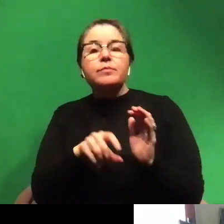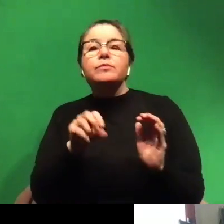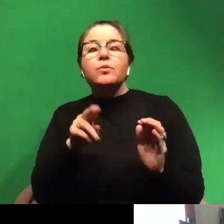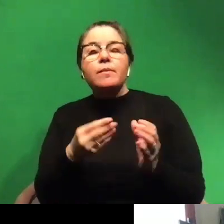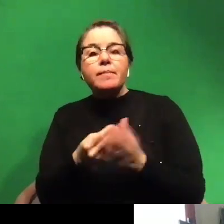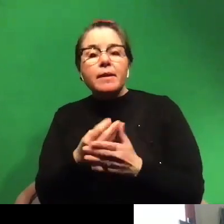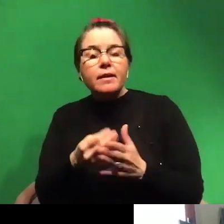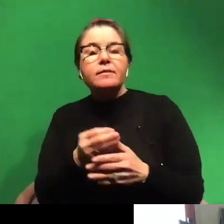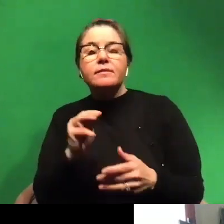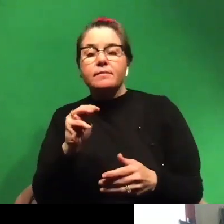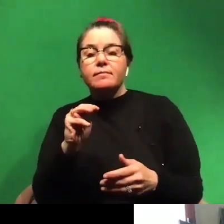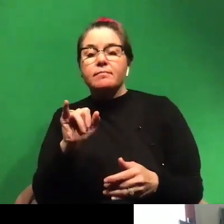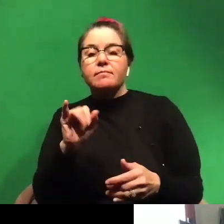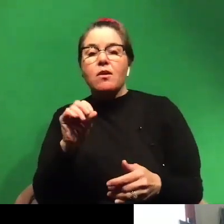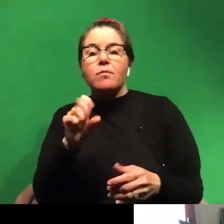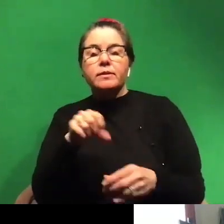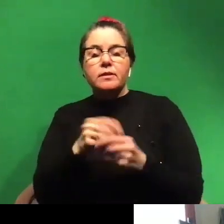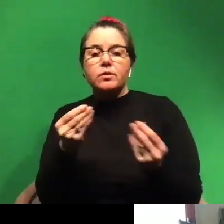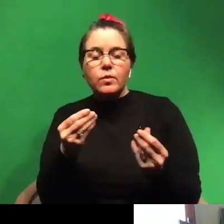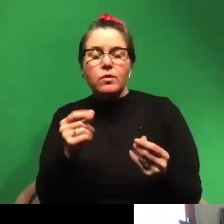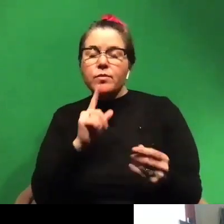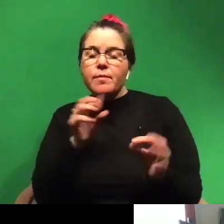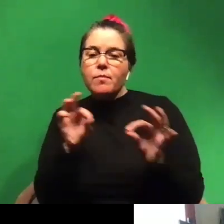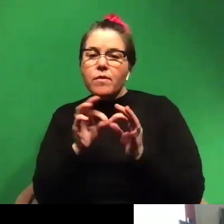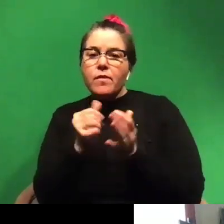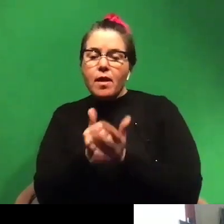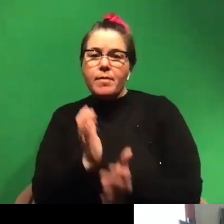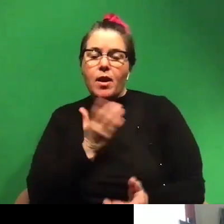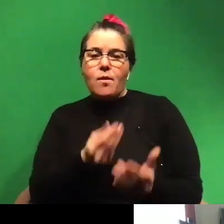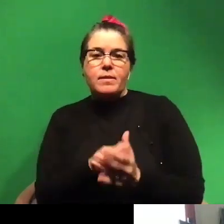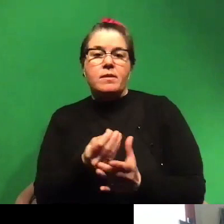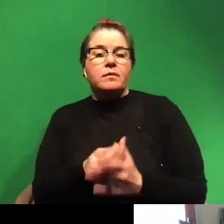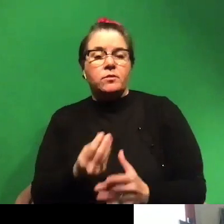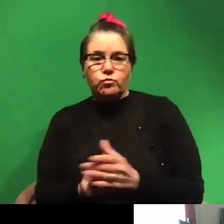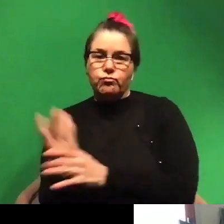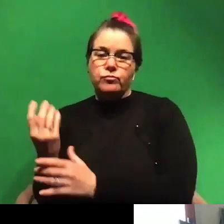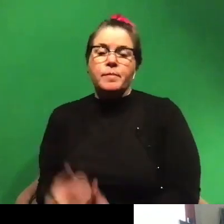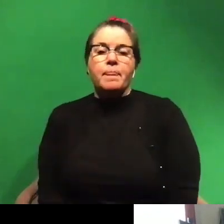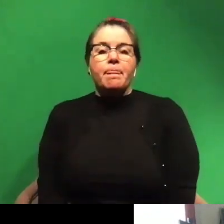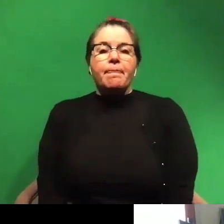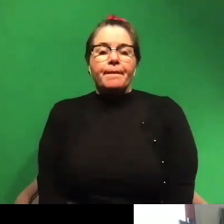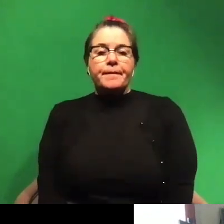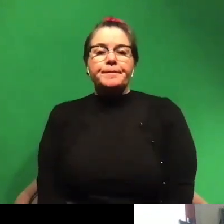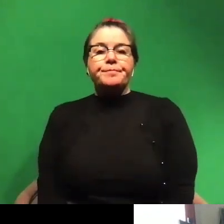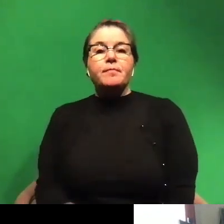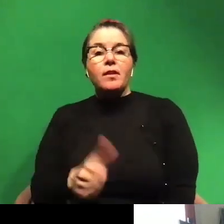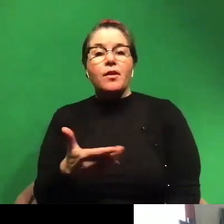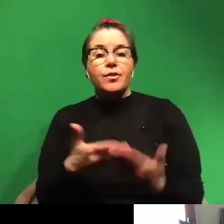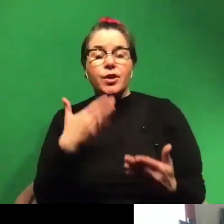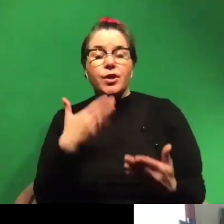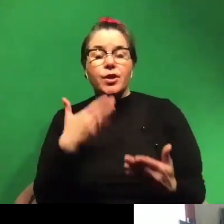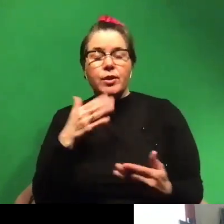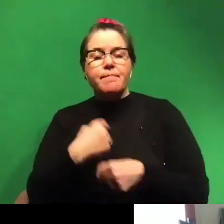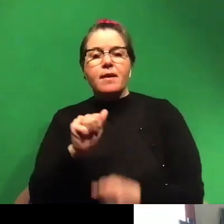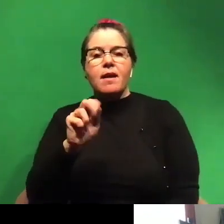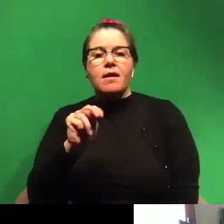plants. The microbes in the soil are actually really important for helping our plants grow. The other thing they're really good for is making antibiotics.